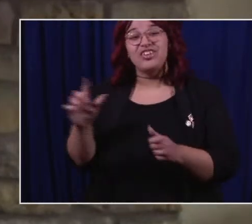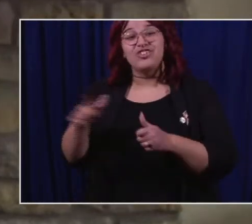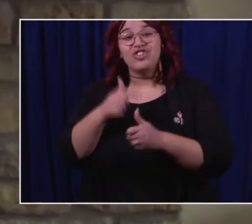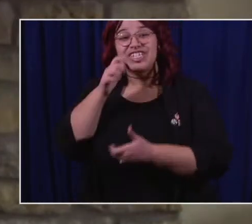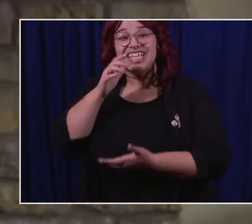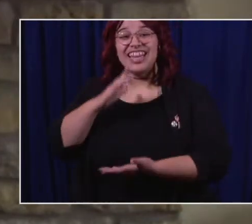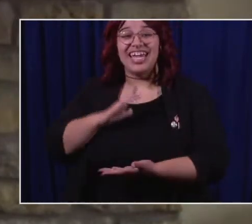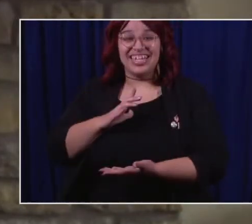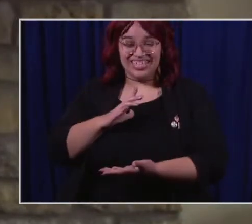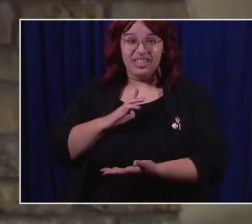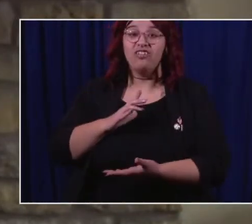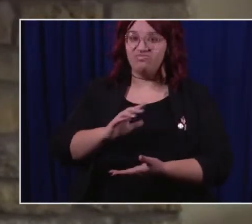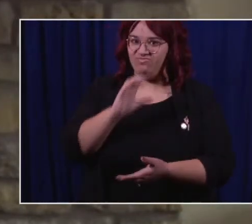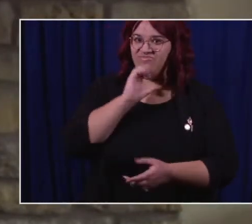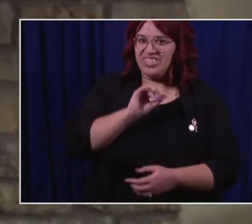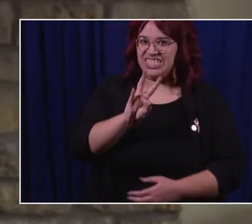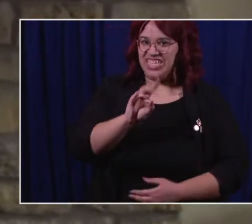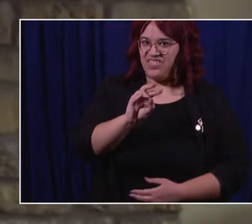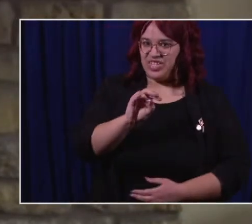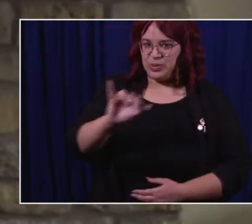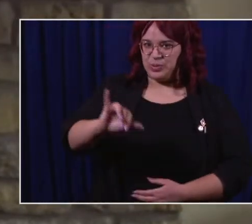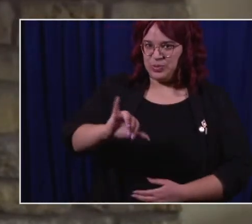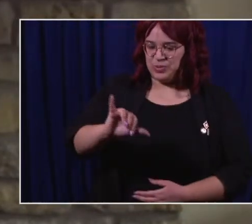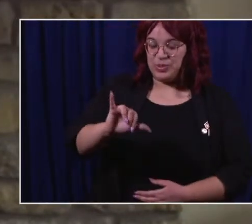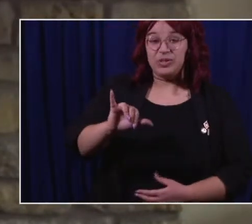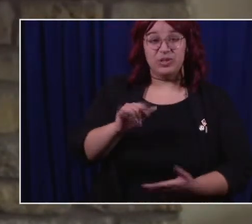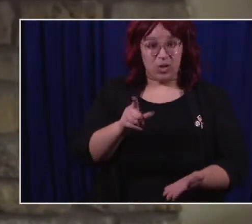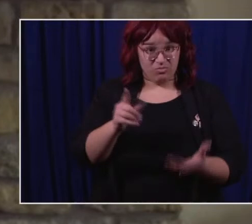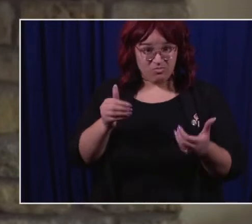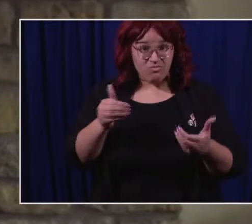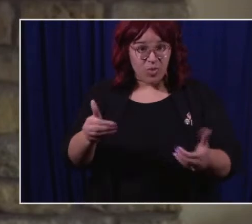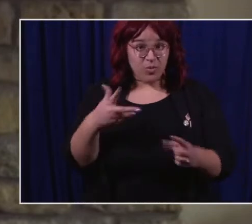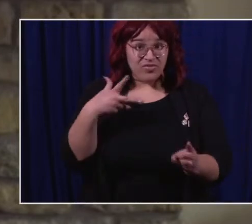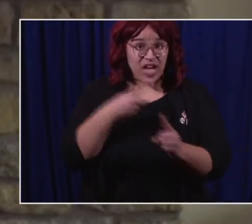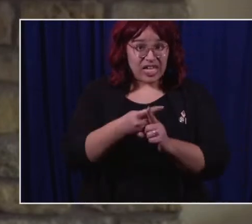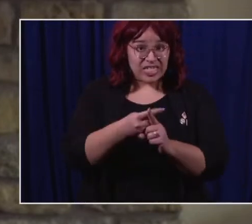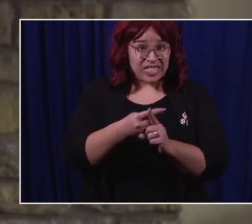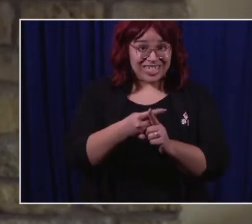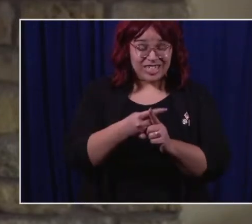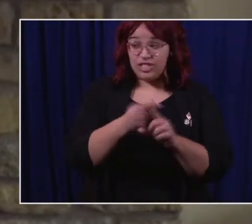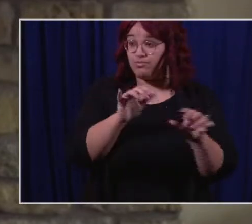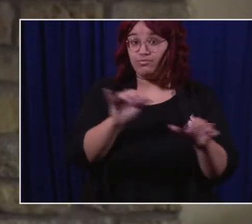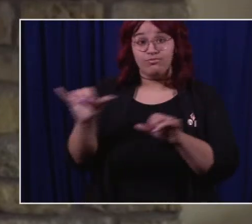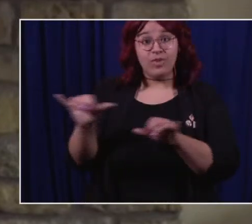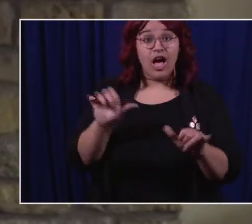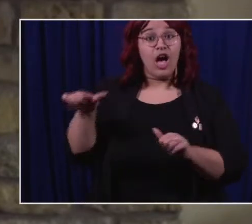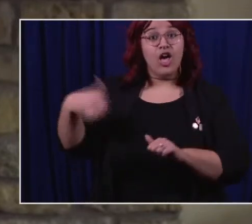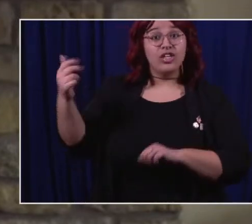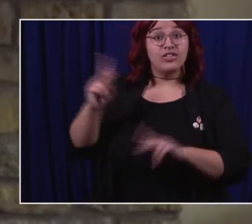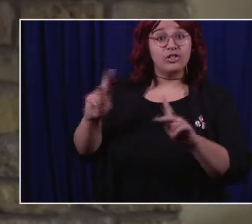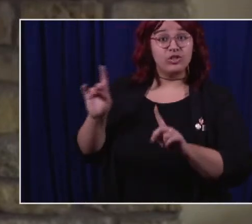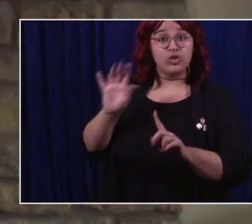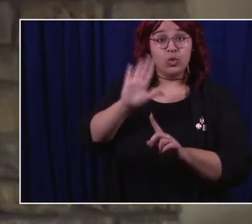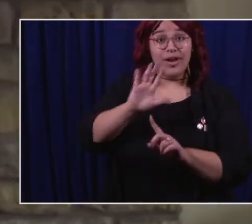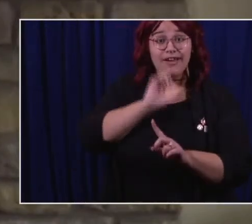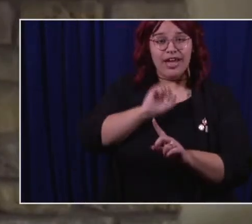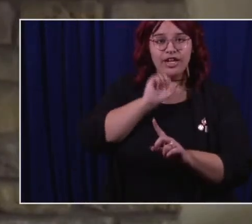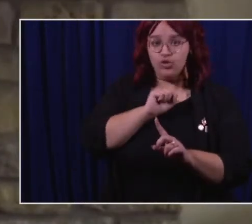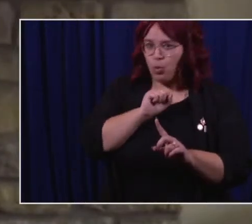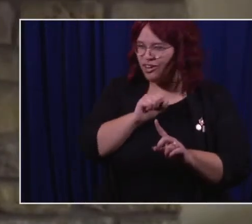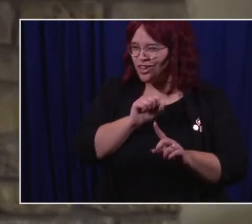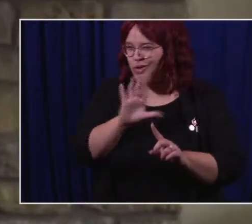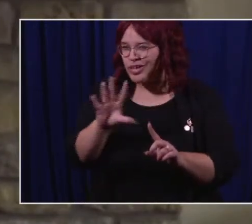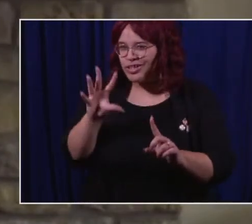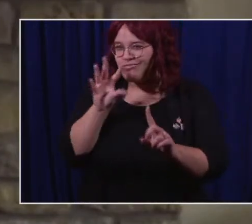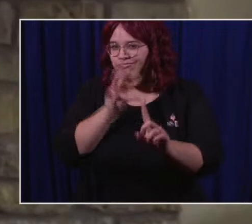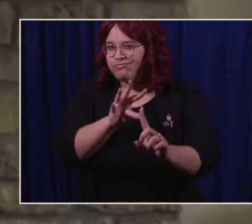other Ohioans to go through? And do you still plan to be vaccinated live during one of your briefings? Well, I